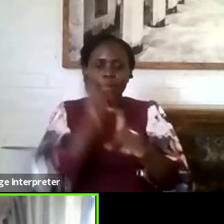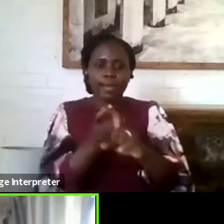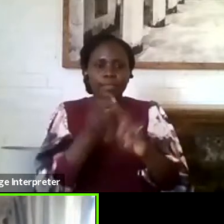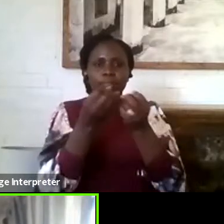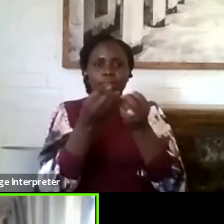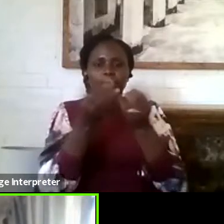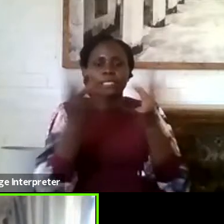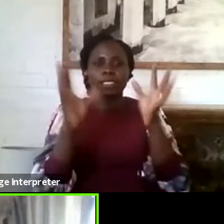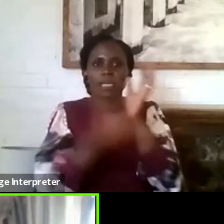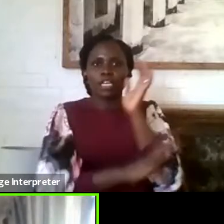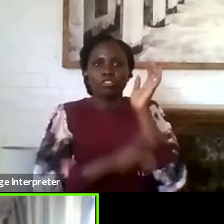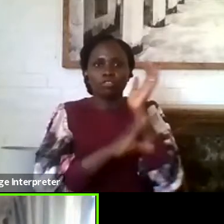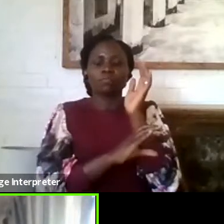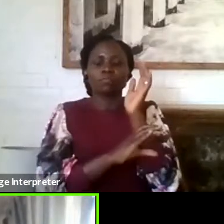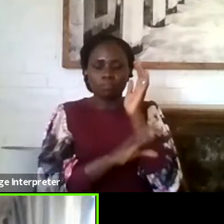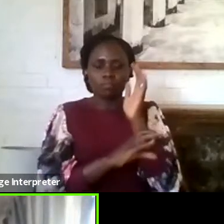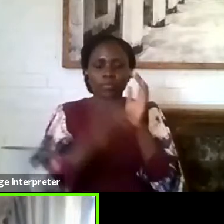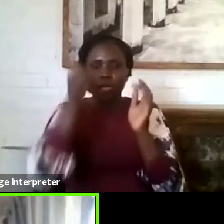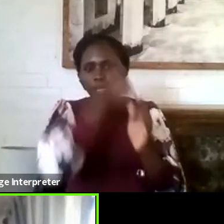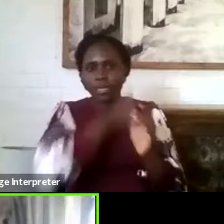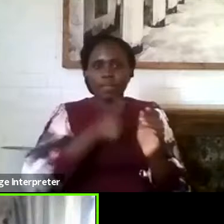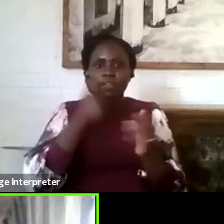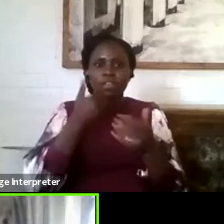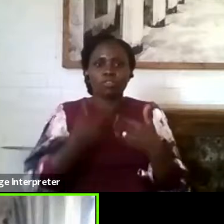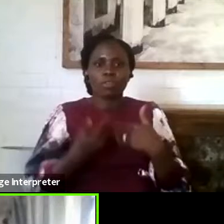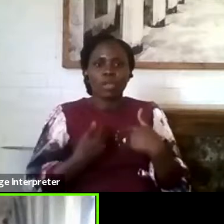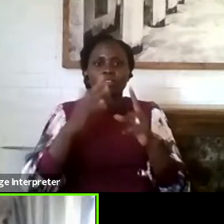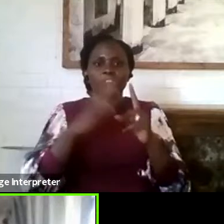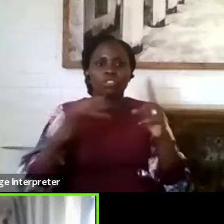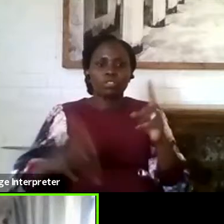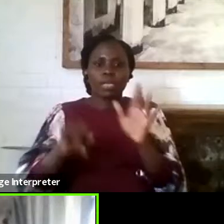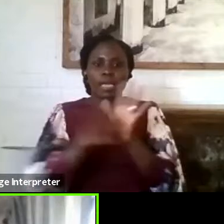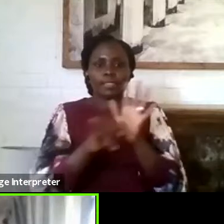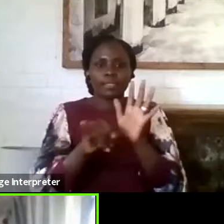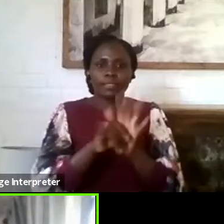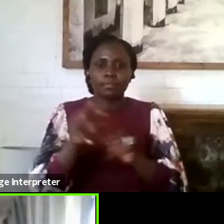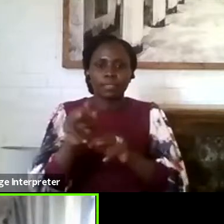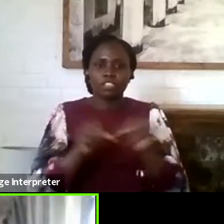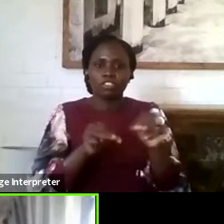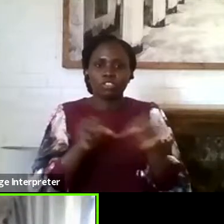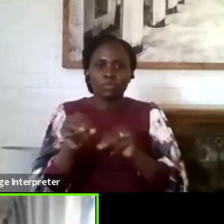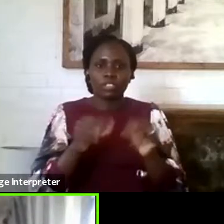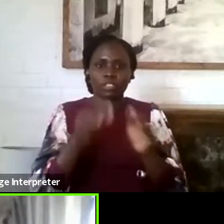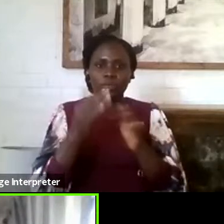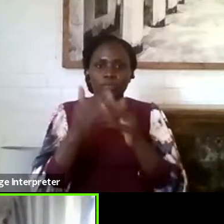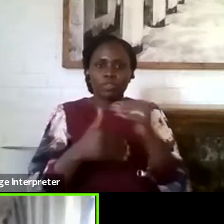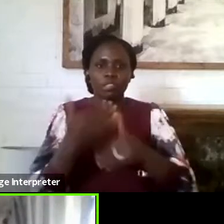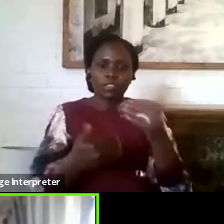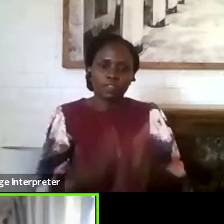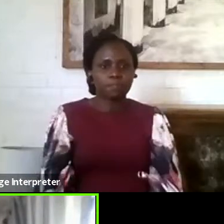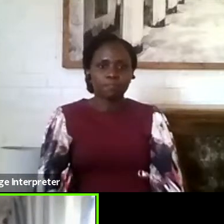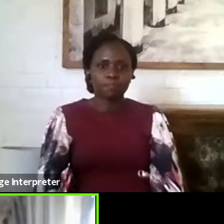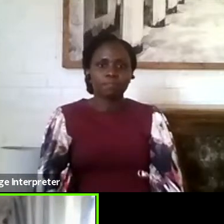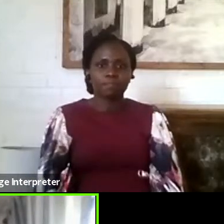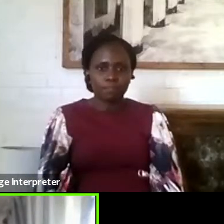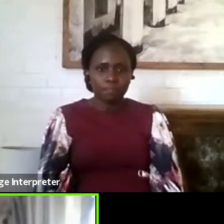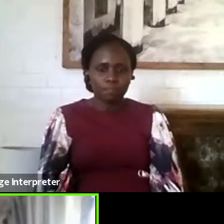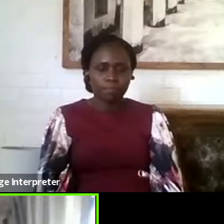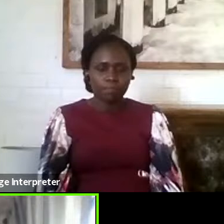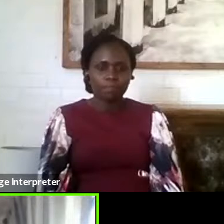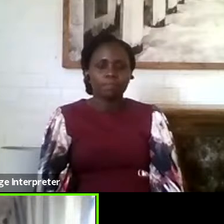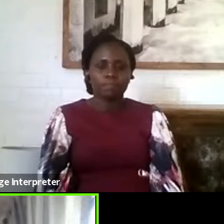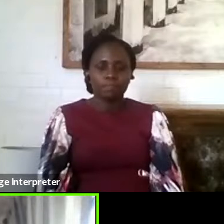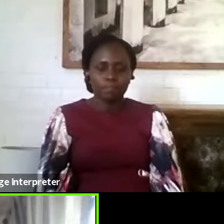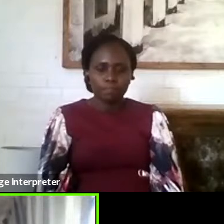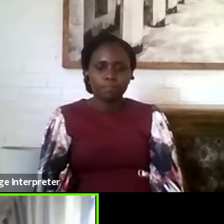together the digital identity management process. There is also automated